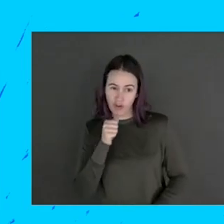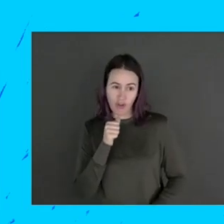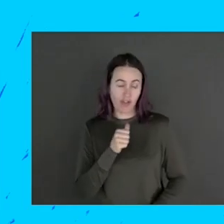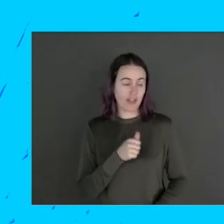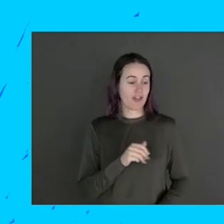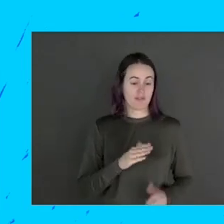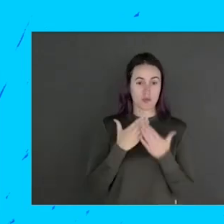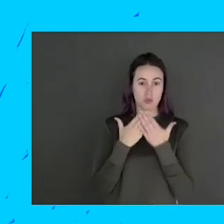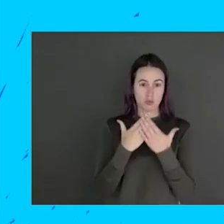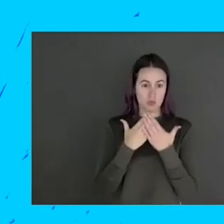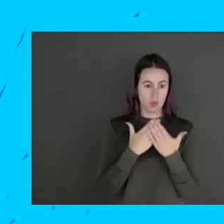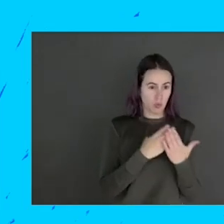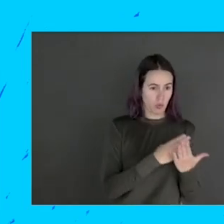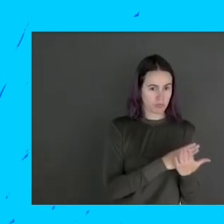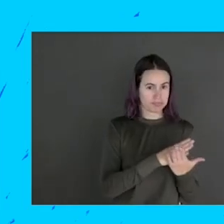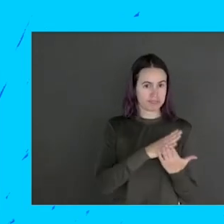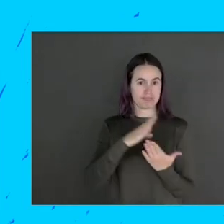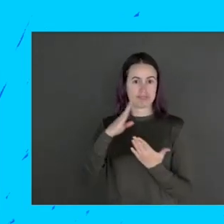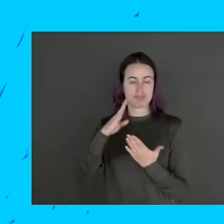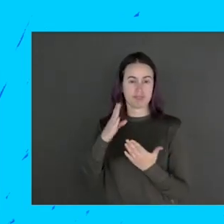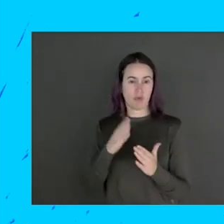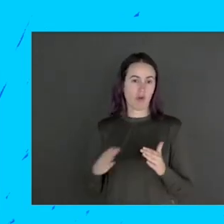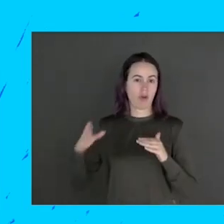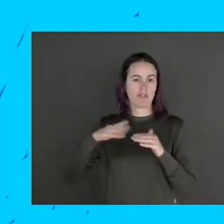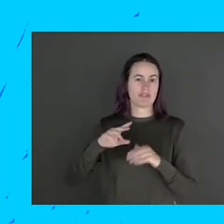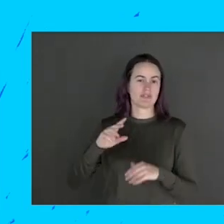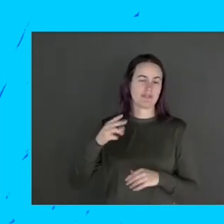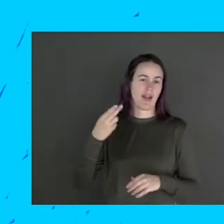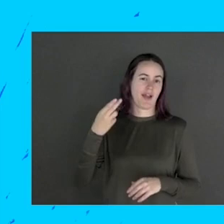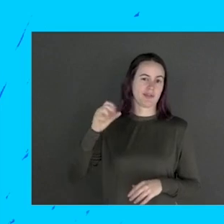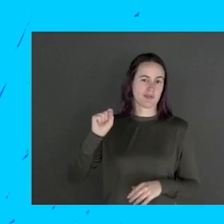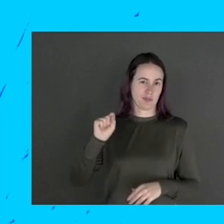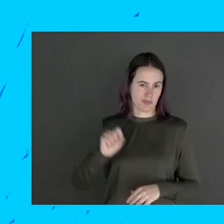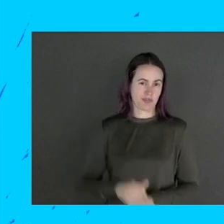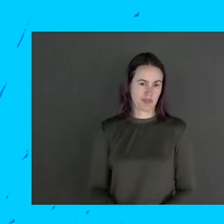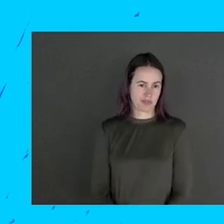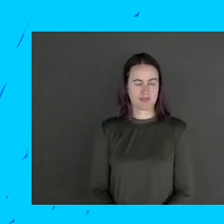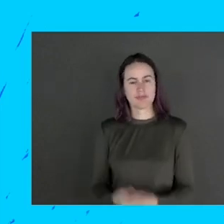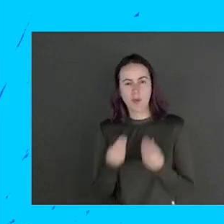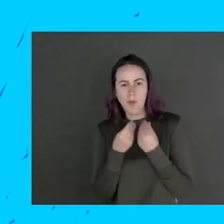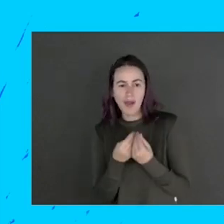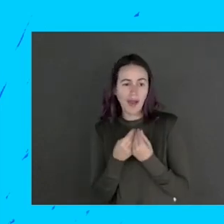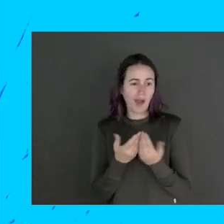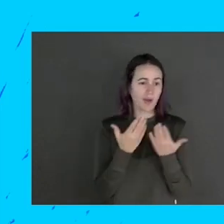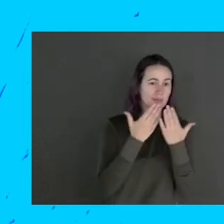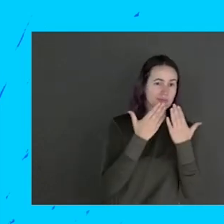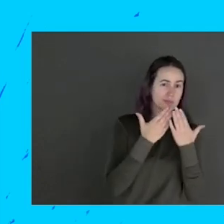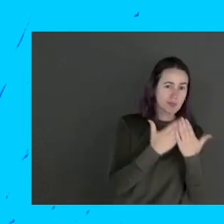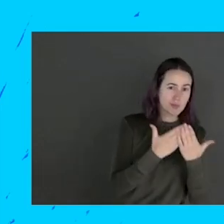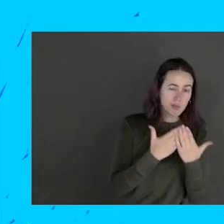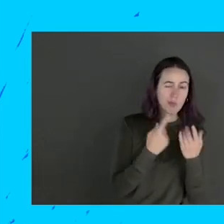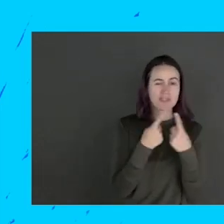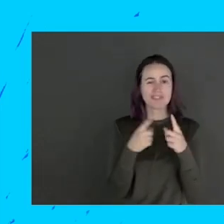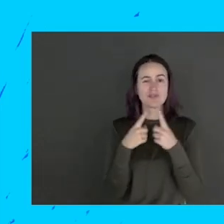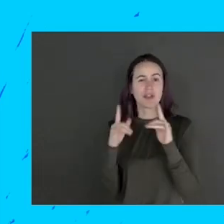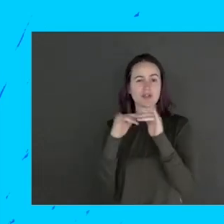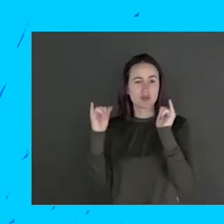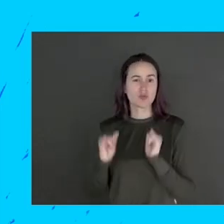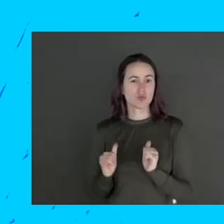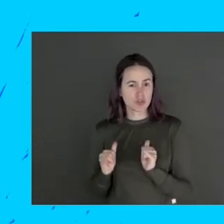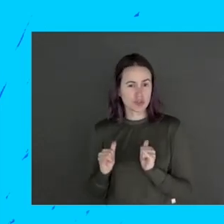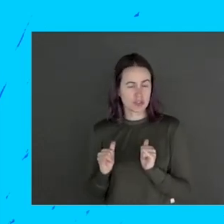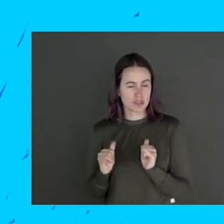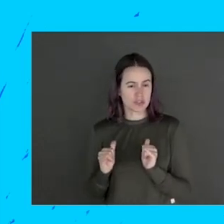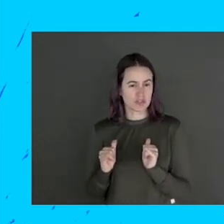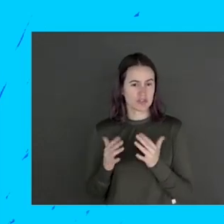So how can we better utilize schools and educational institutions to play a better role in the transformative HIV response